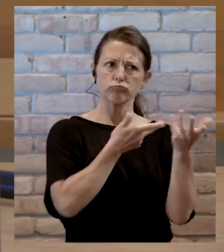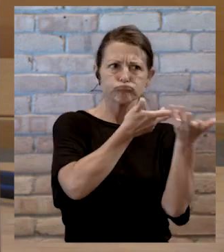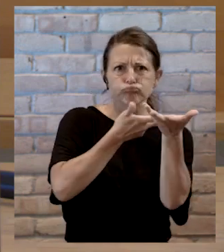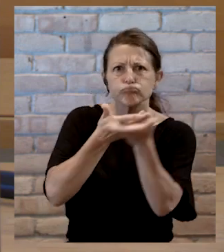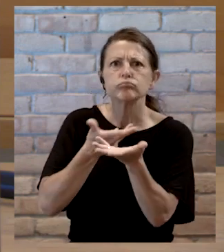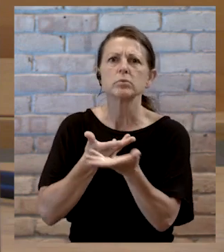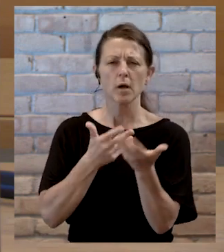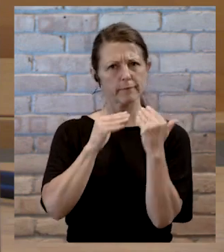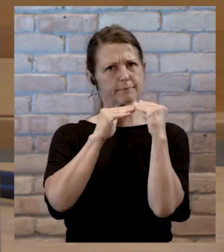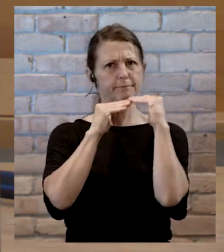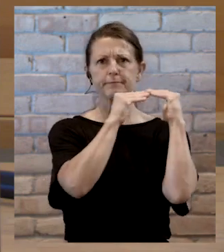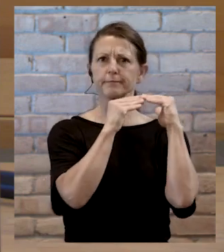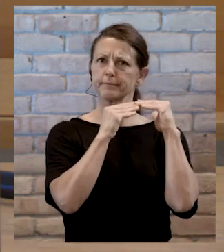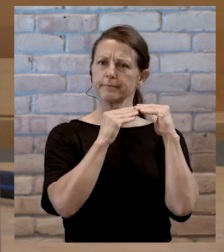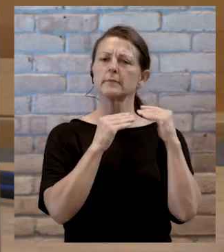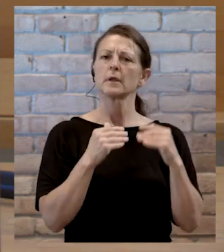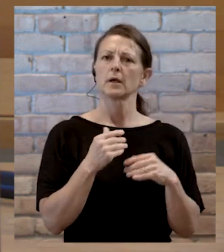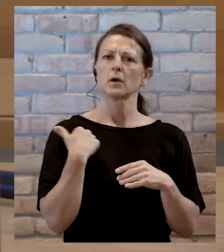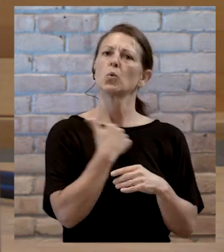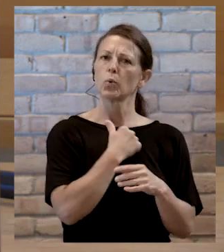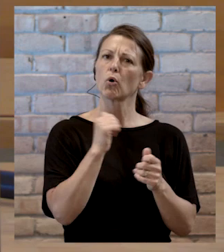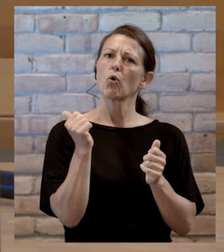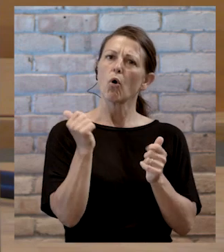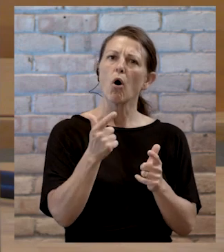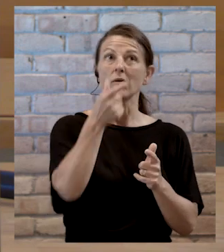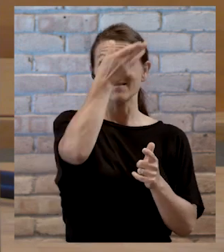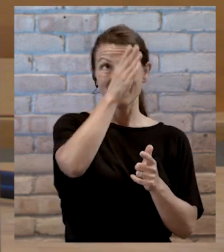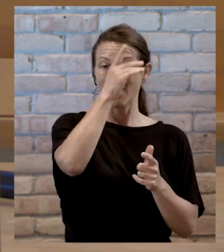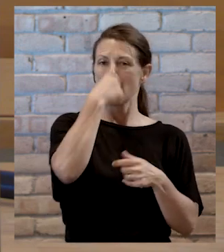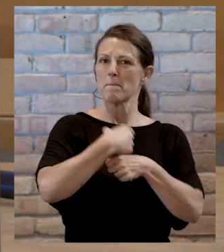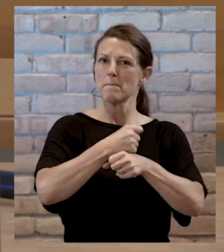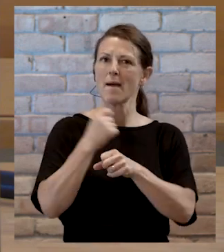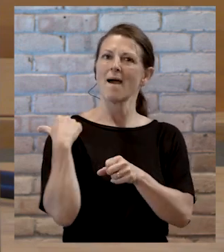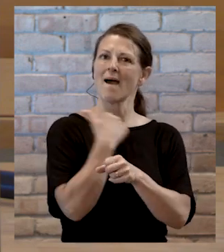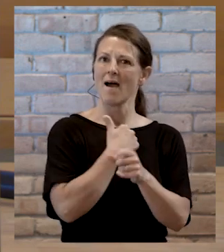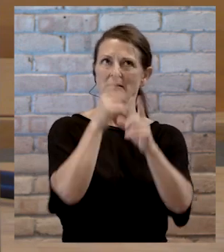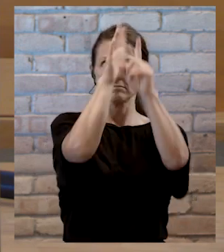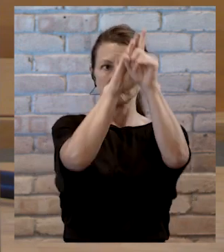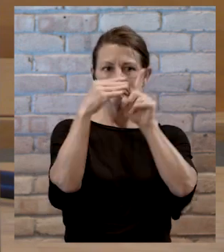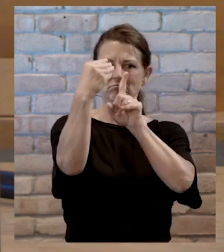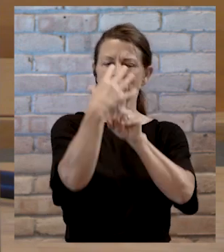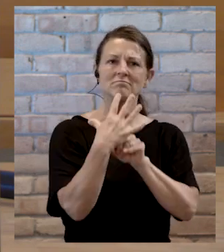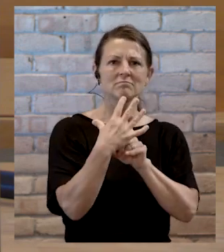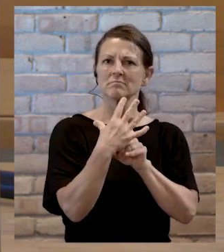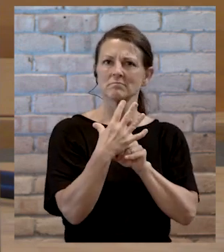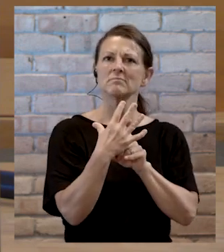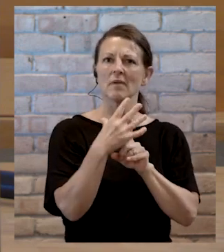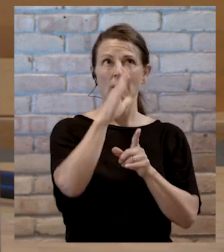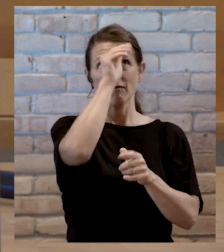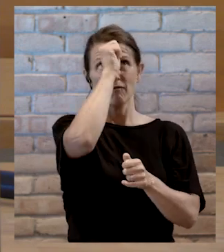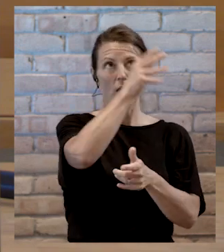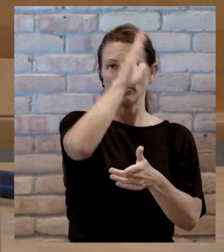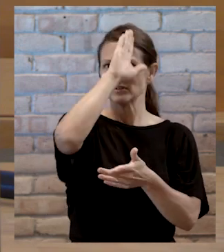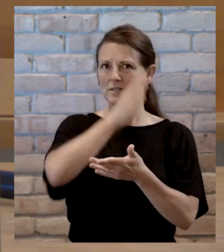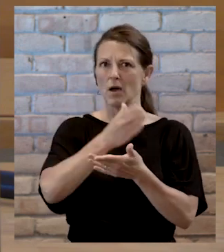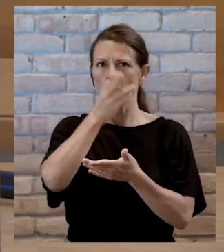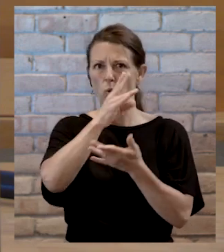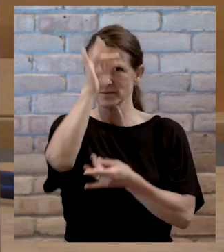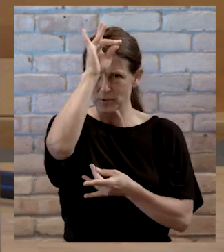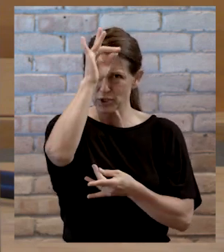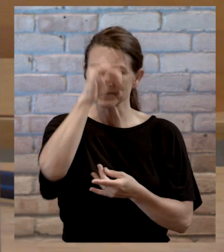all made in the image of our God, Father, Son, and Holy Spirit. Then Pastor John